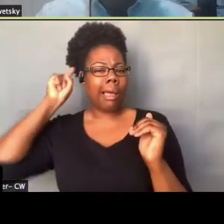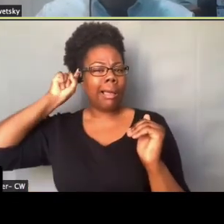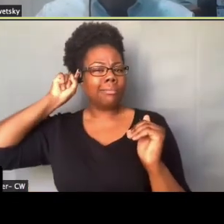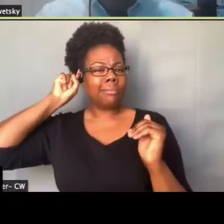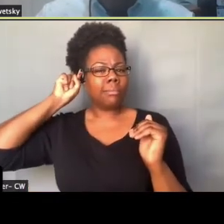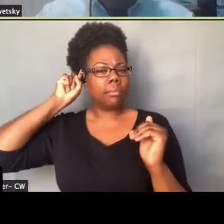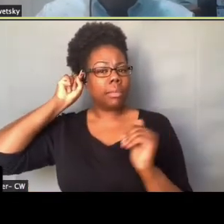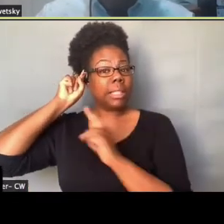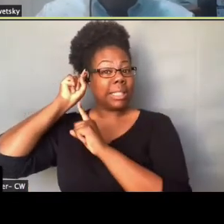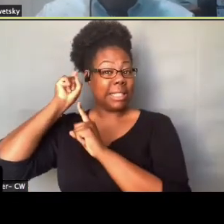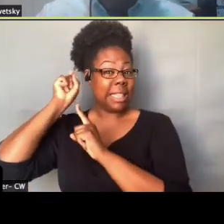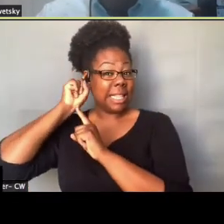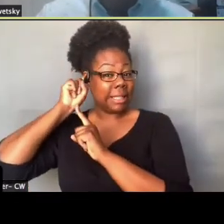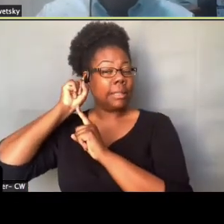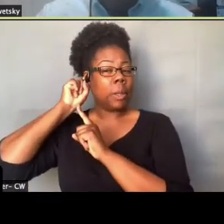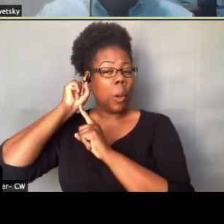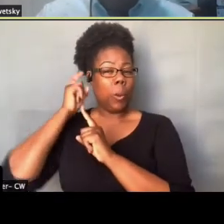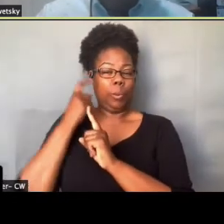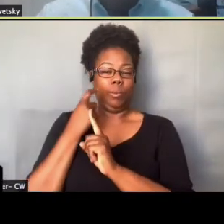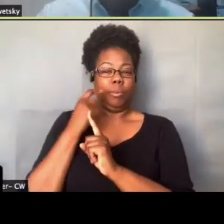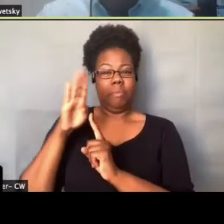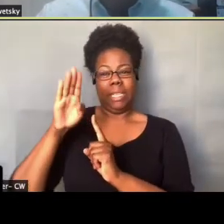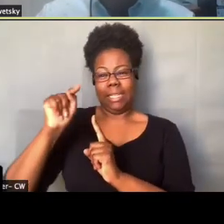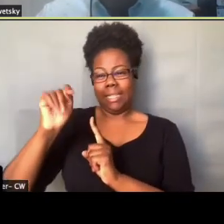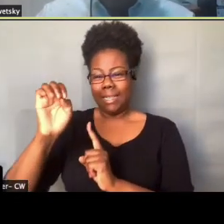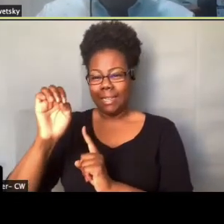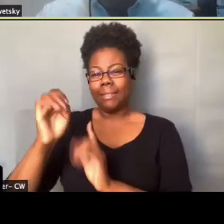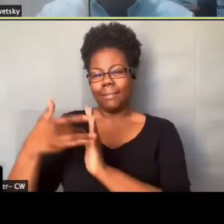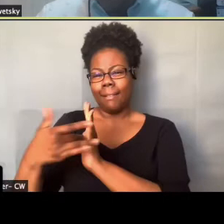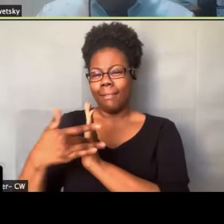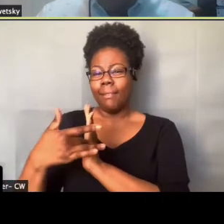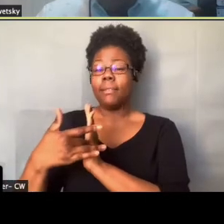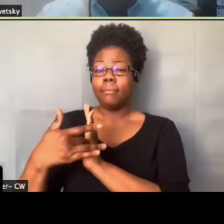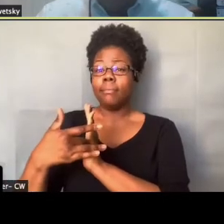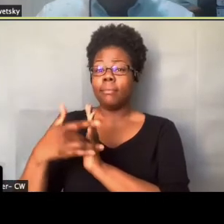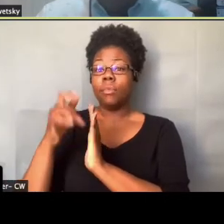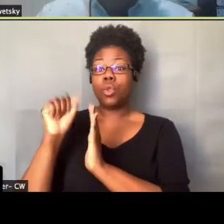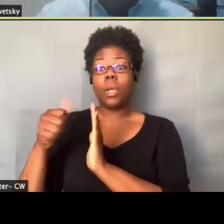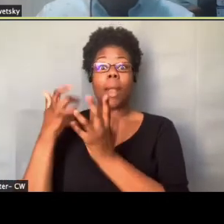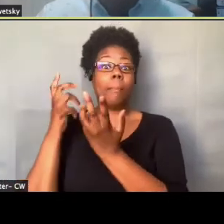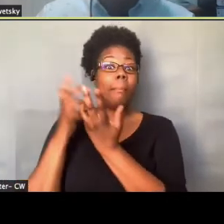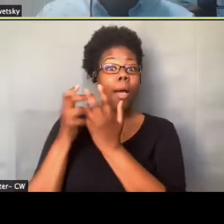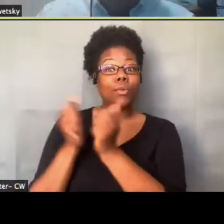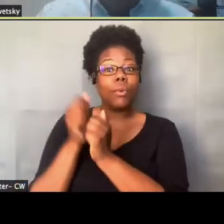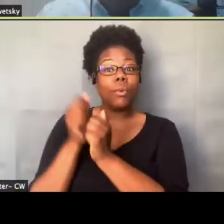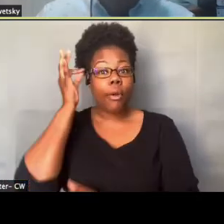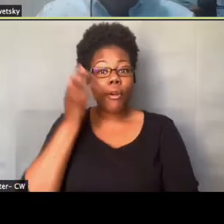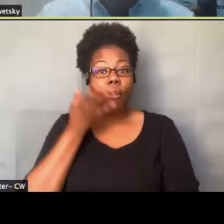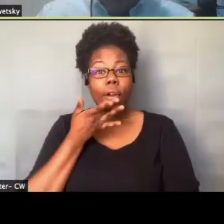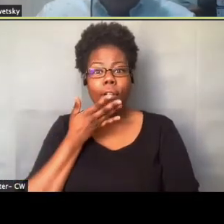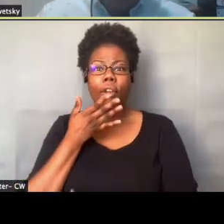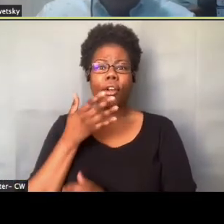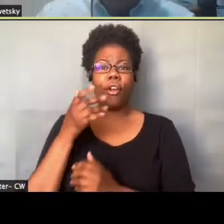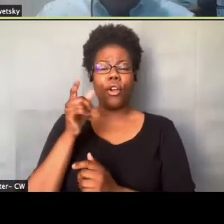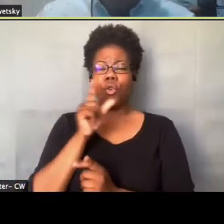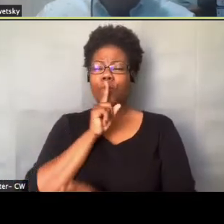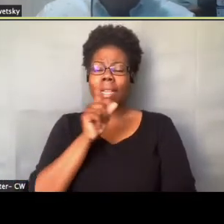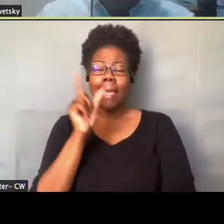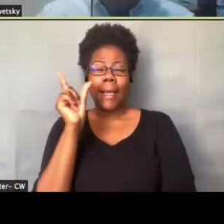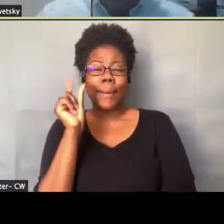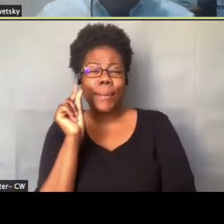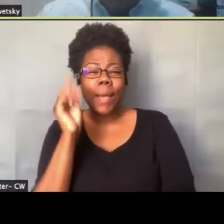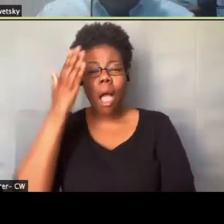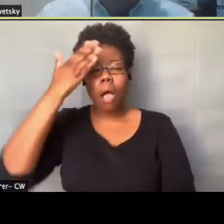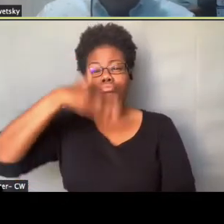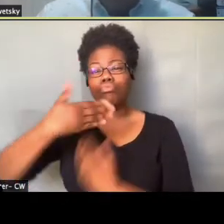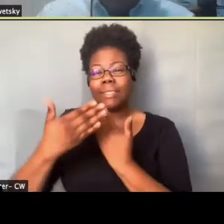the latest behind the ear technology devices, and you can match them to hair color if you'd like, and they're really small. You can't see just